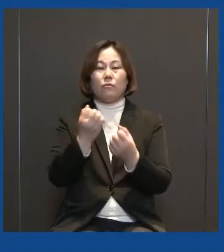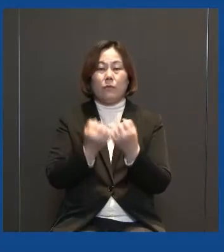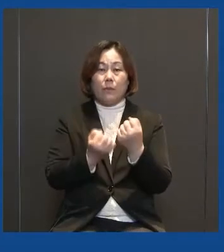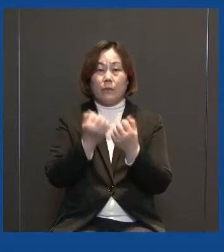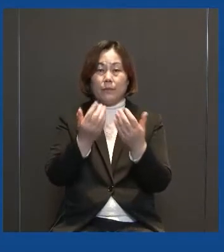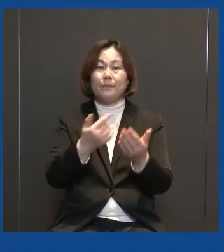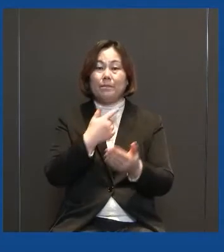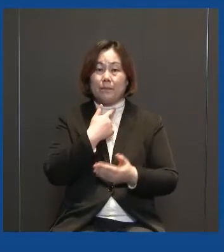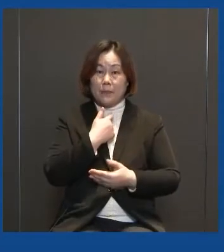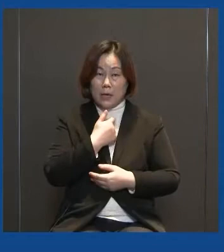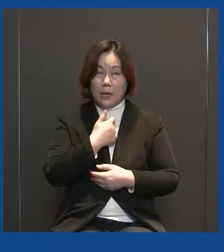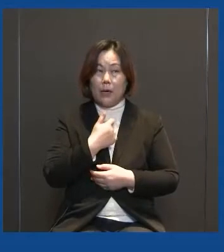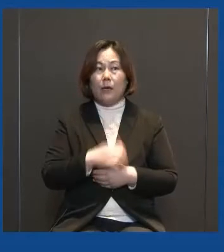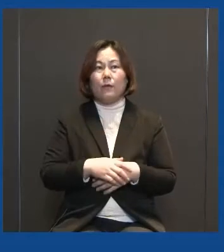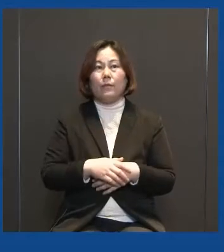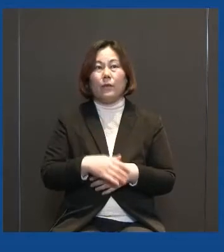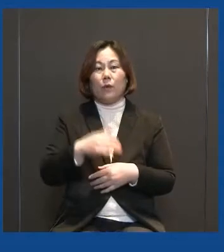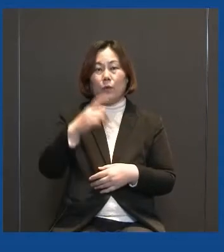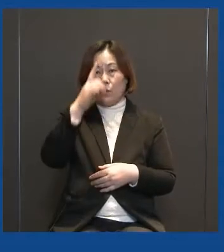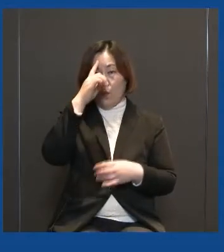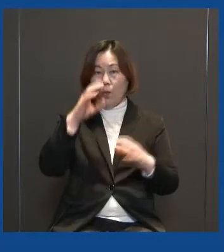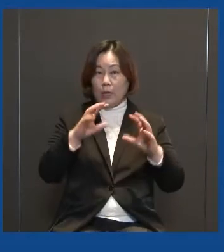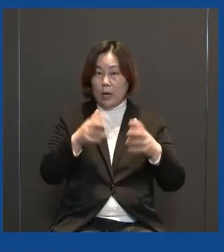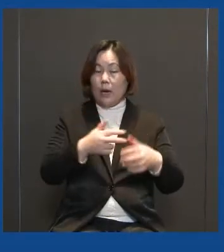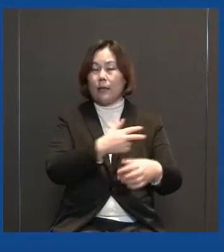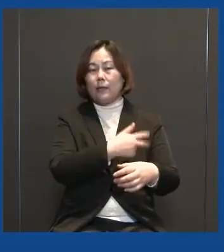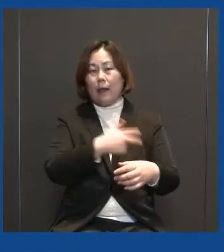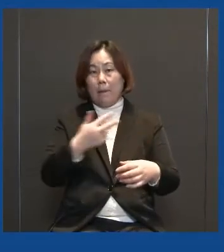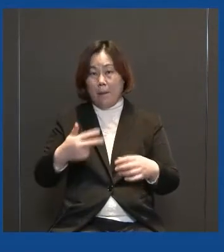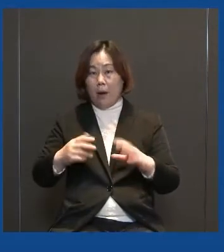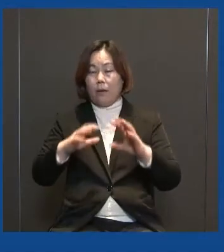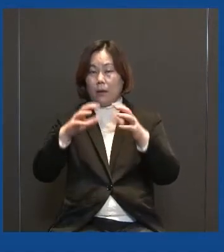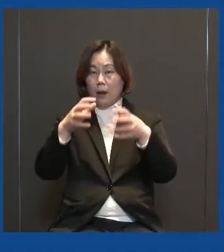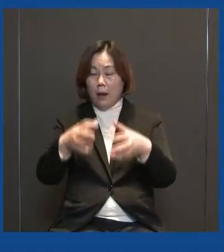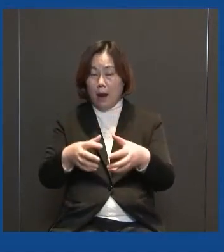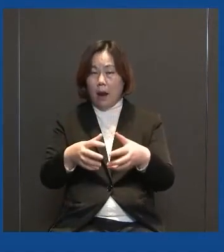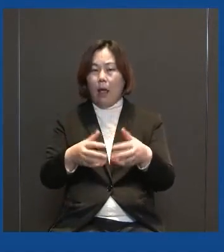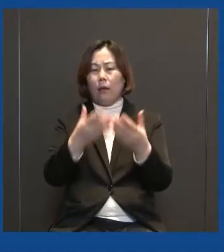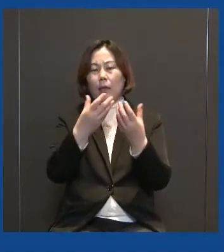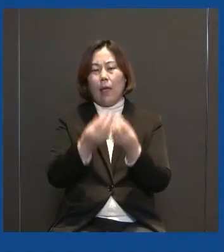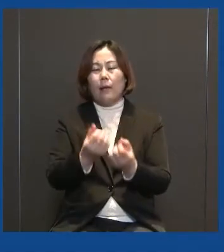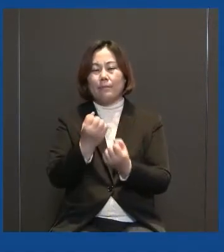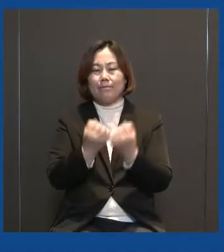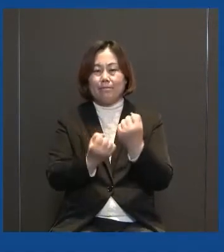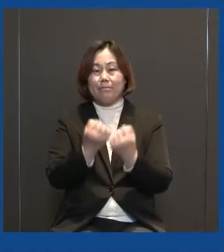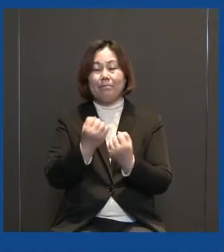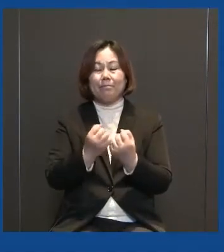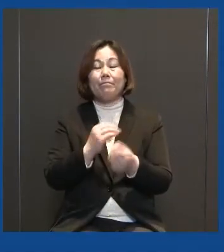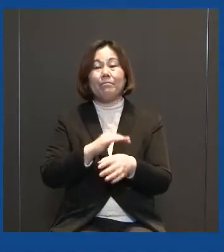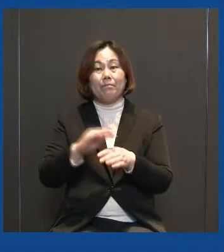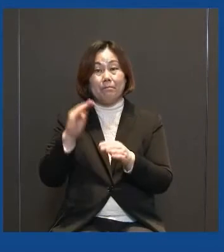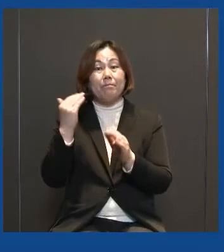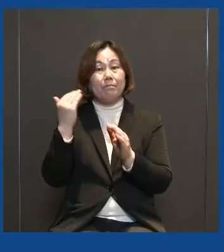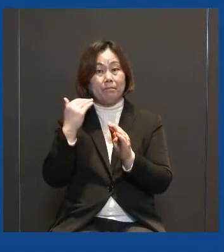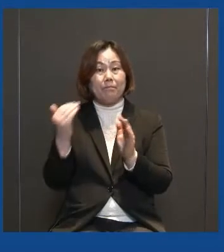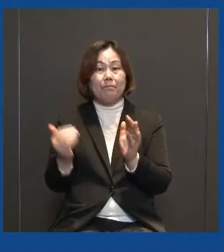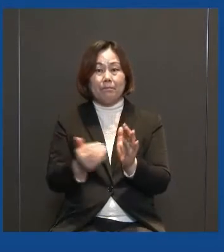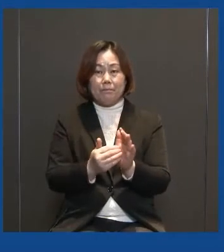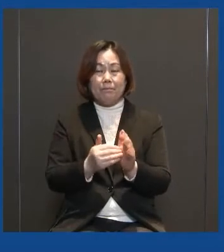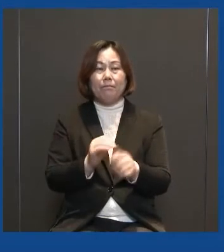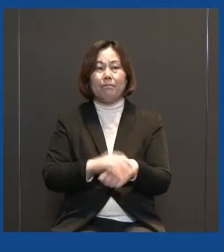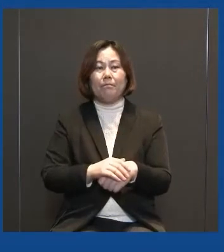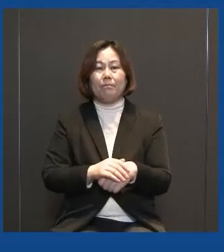Hana BECKER on German situation, and also Counsellor Nena, MONRAD, BOEL on the Danish example.